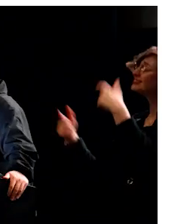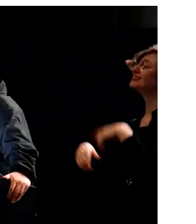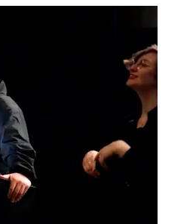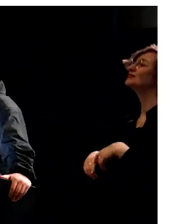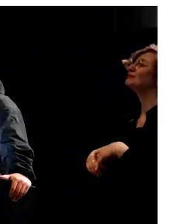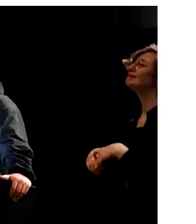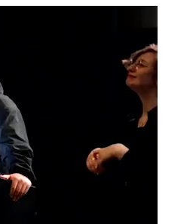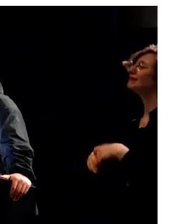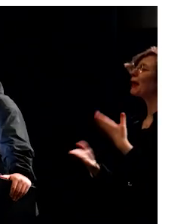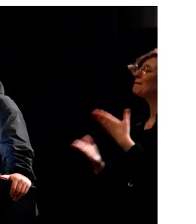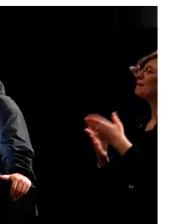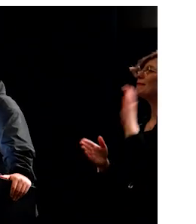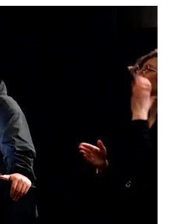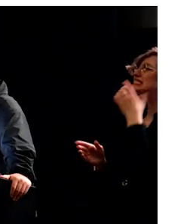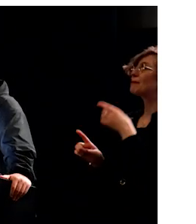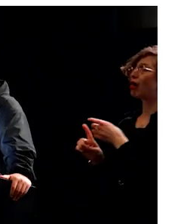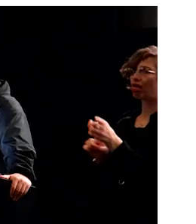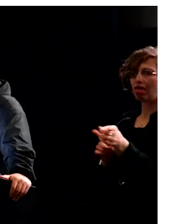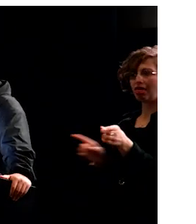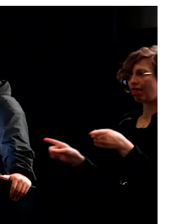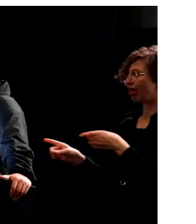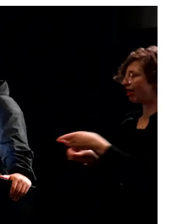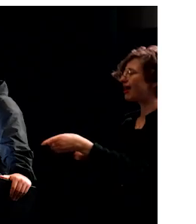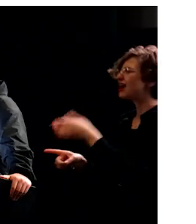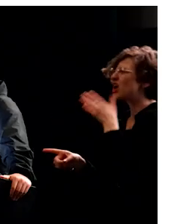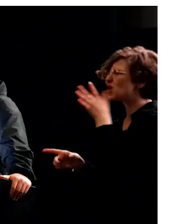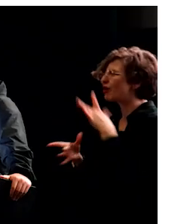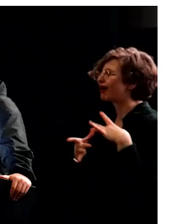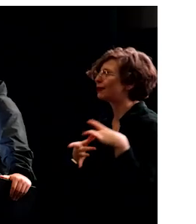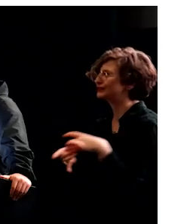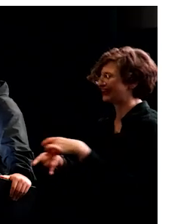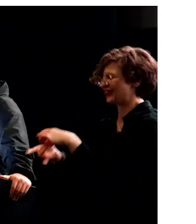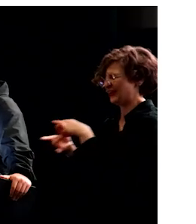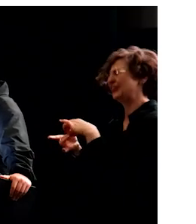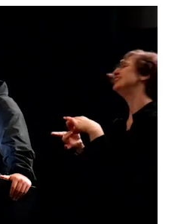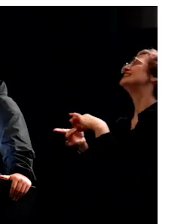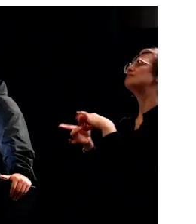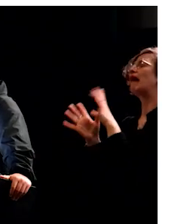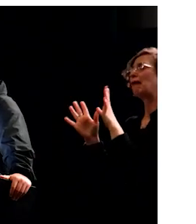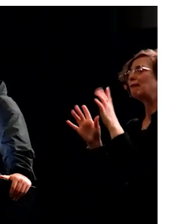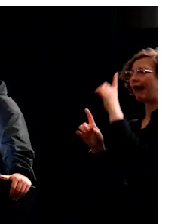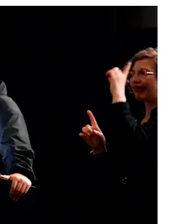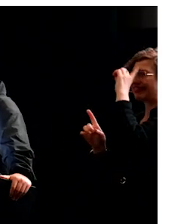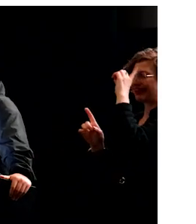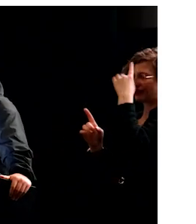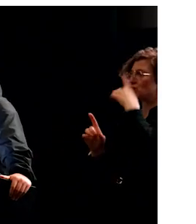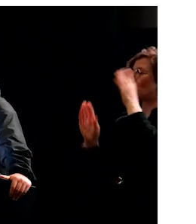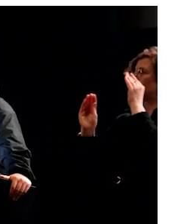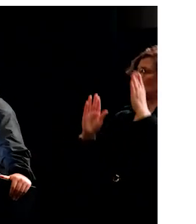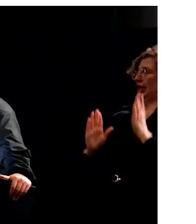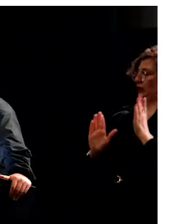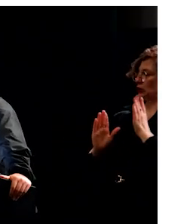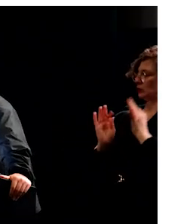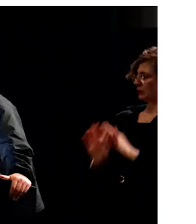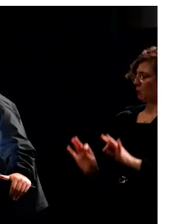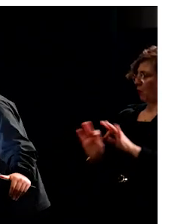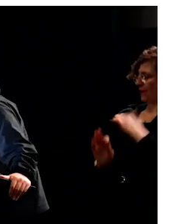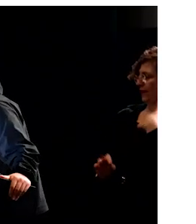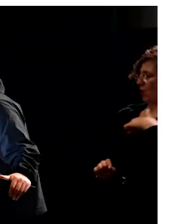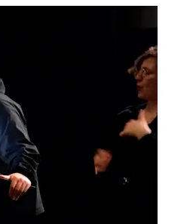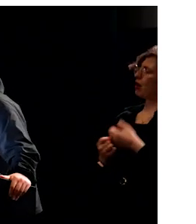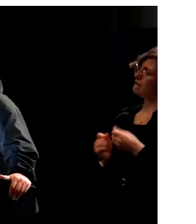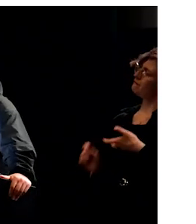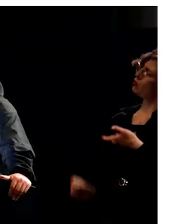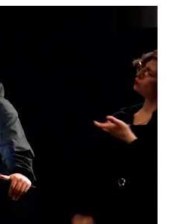together. But I think as an educator, it's important for us to be vulnerable. We have the